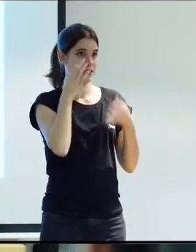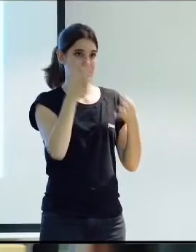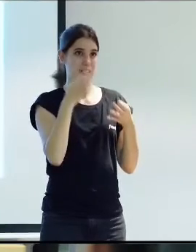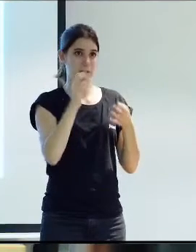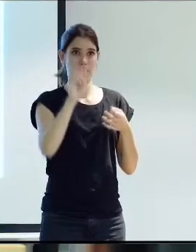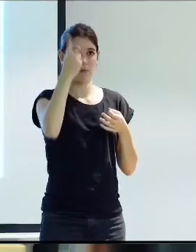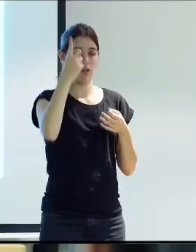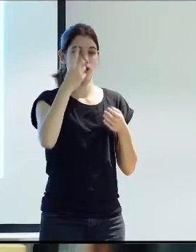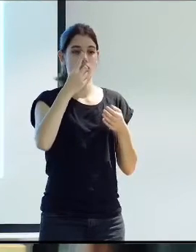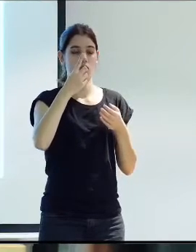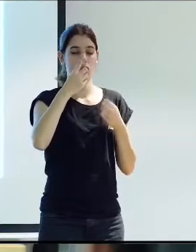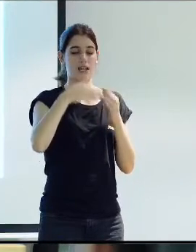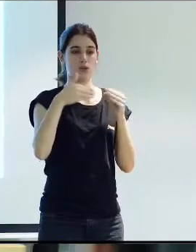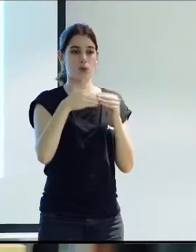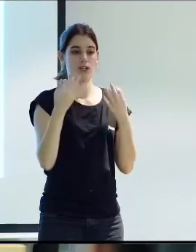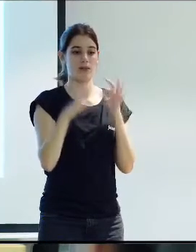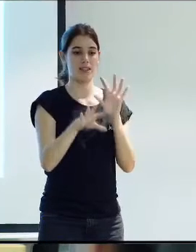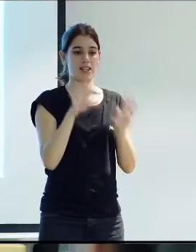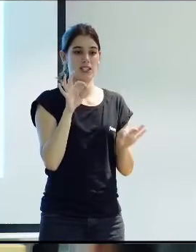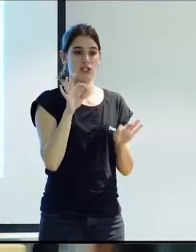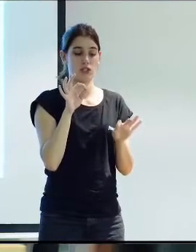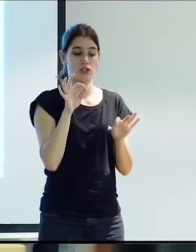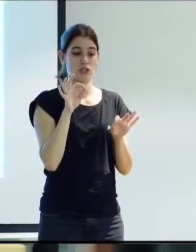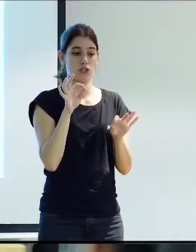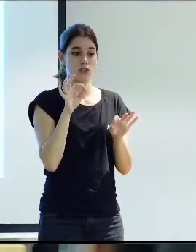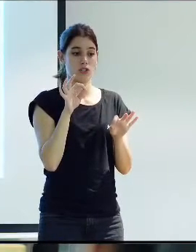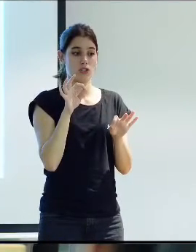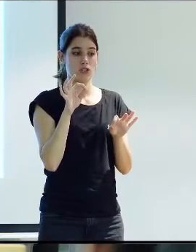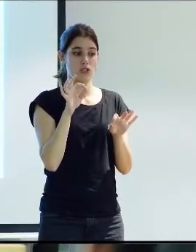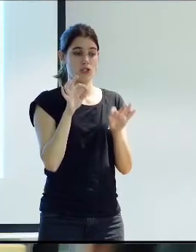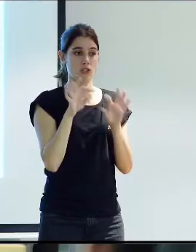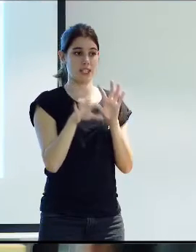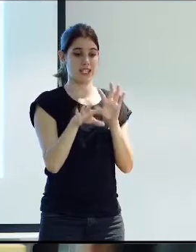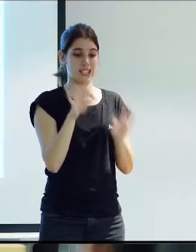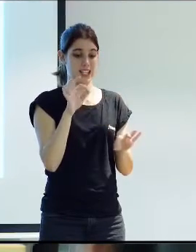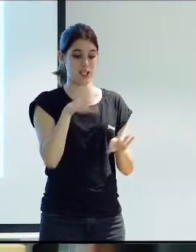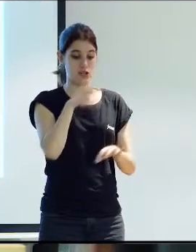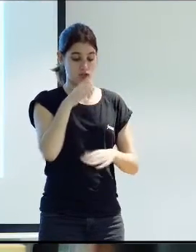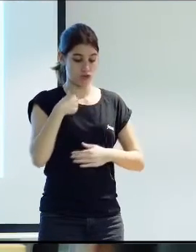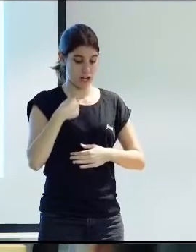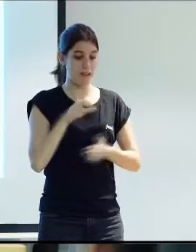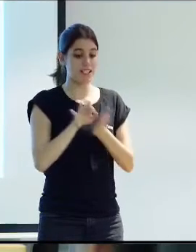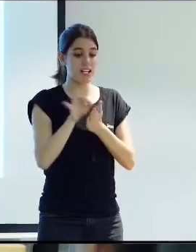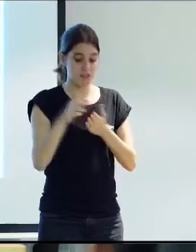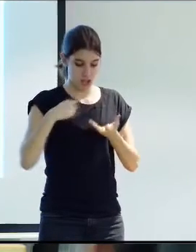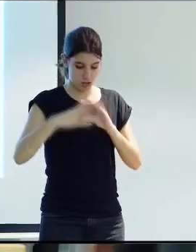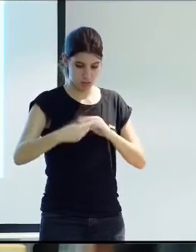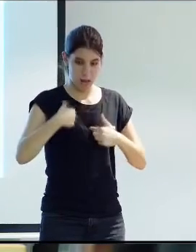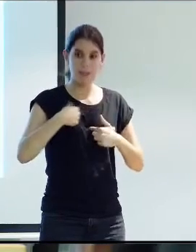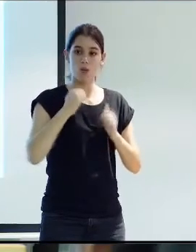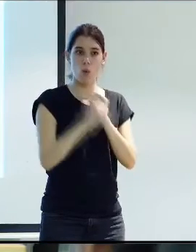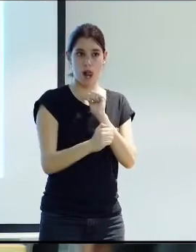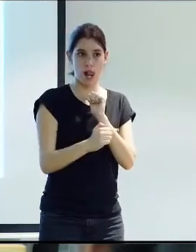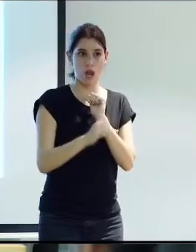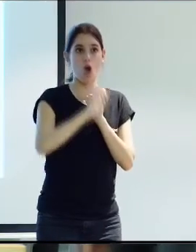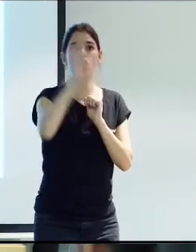by always listening to the user, one needs to see what the user says about the most suitable